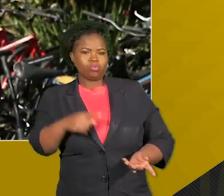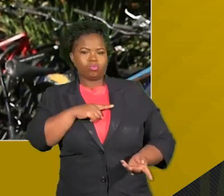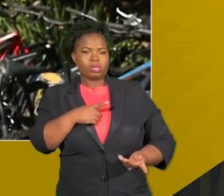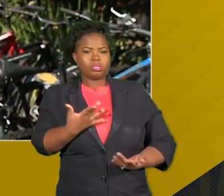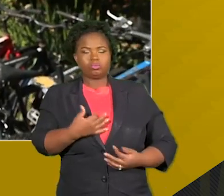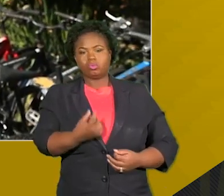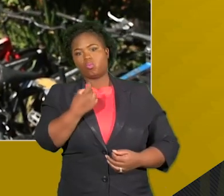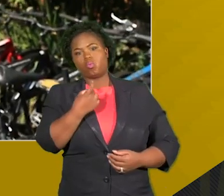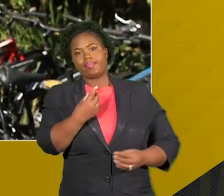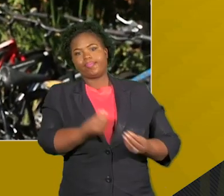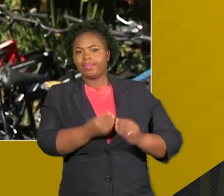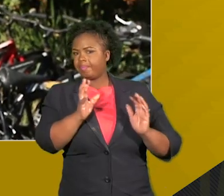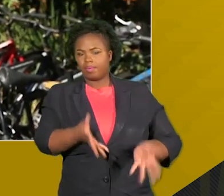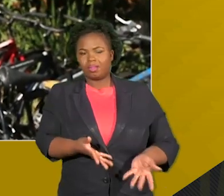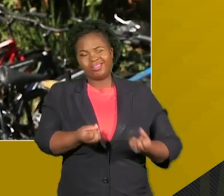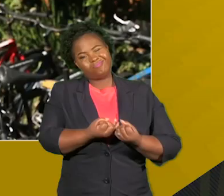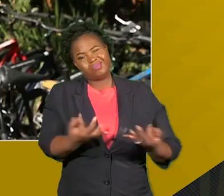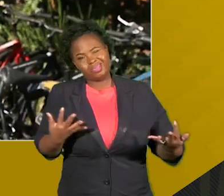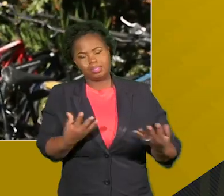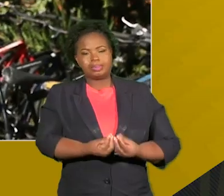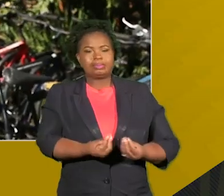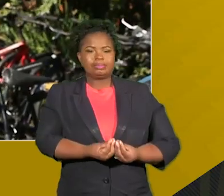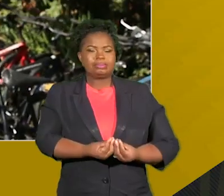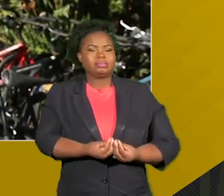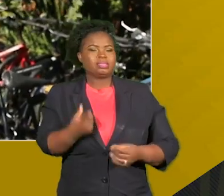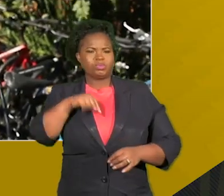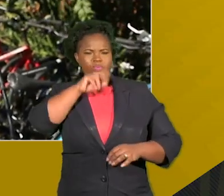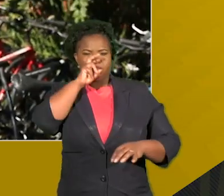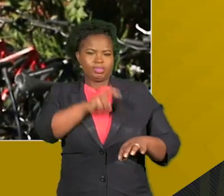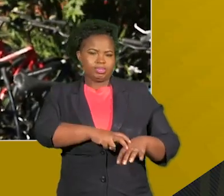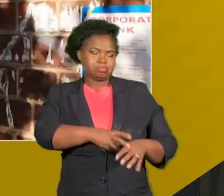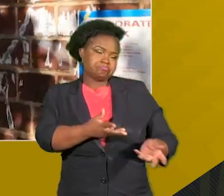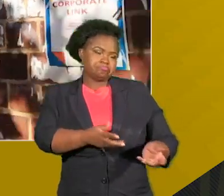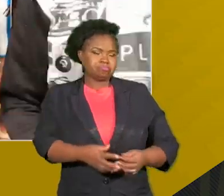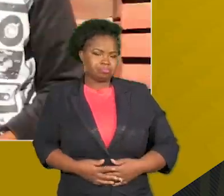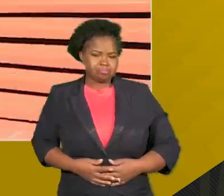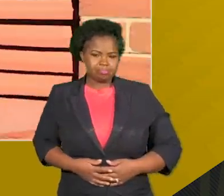essential need that the country needs or that a specific place actually needs. So, yeah.